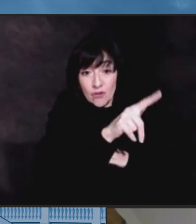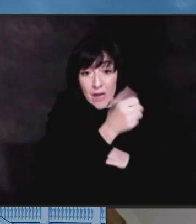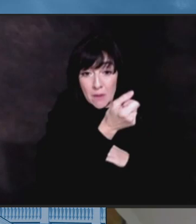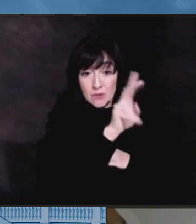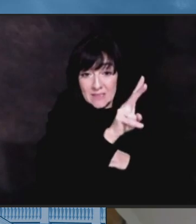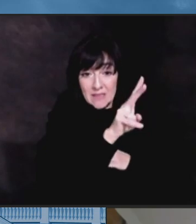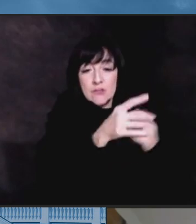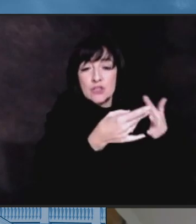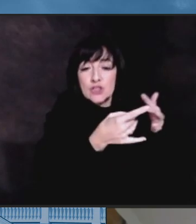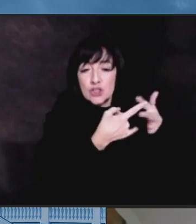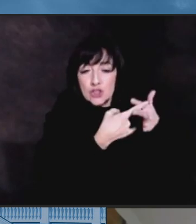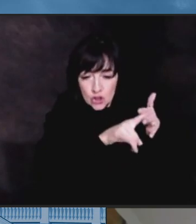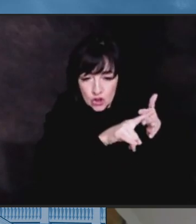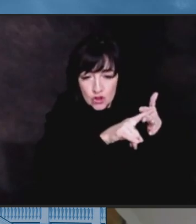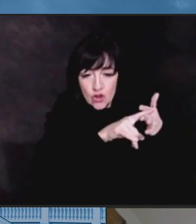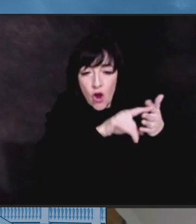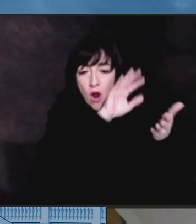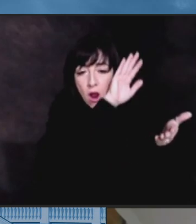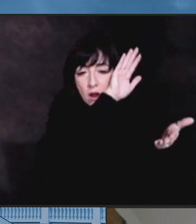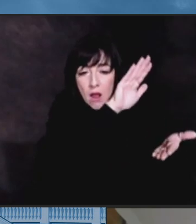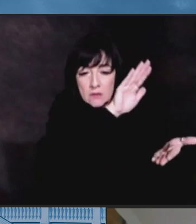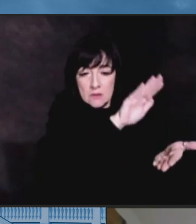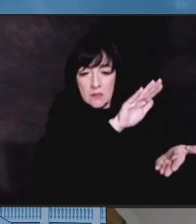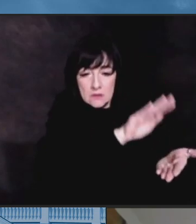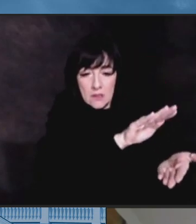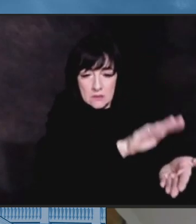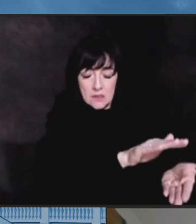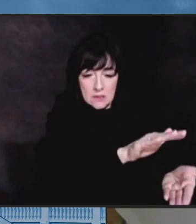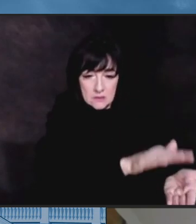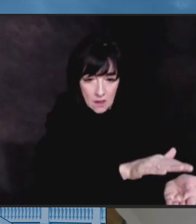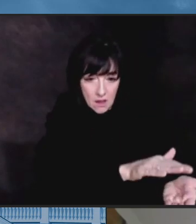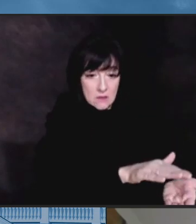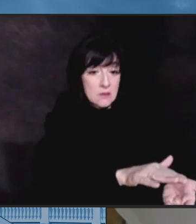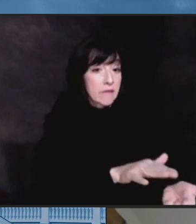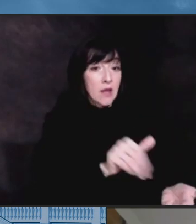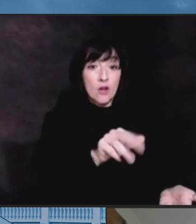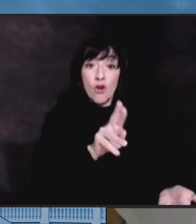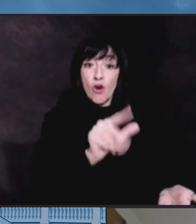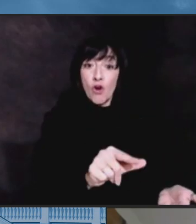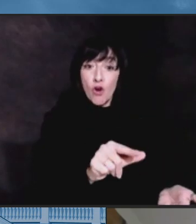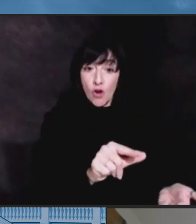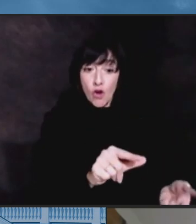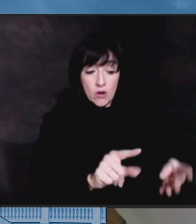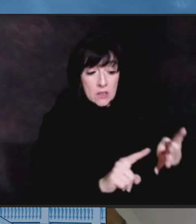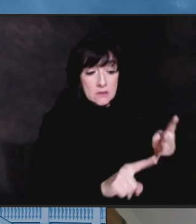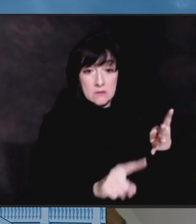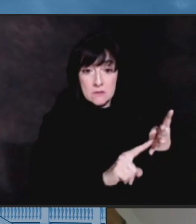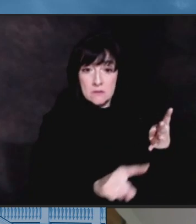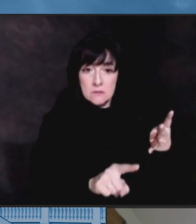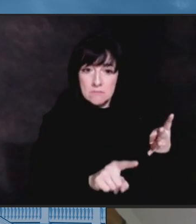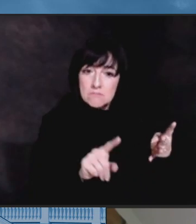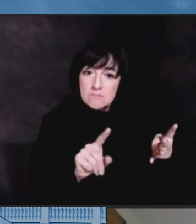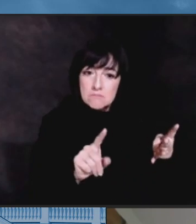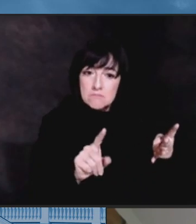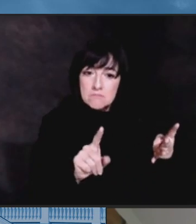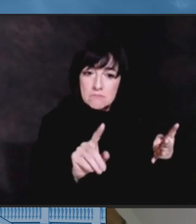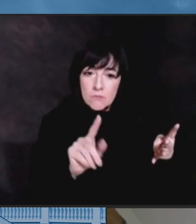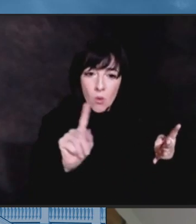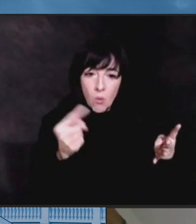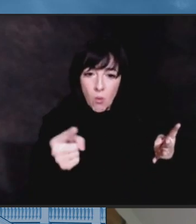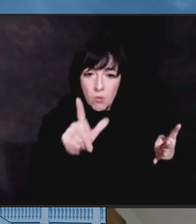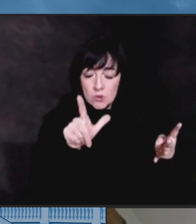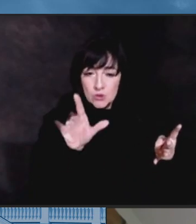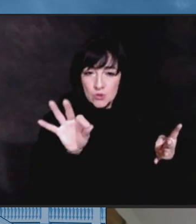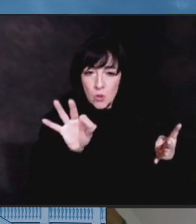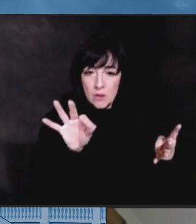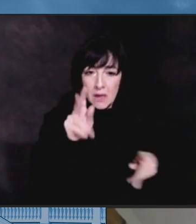side for the low of 29 at the end of August as we closed out the summer season. So this